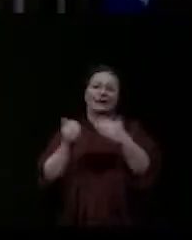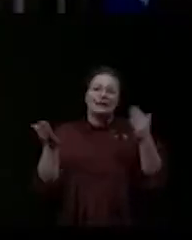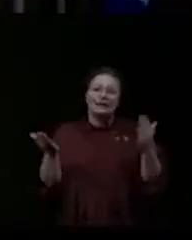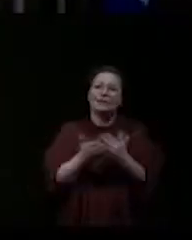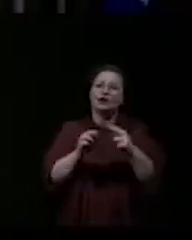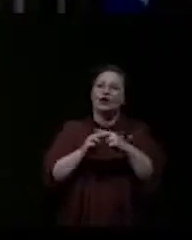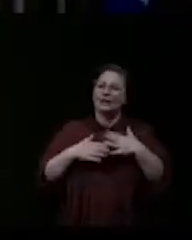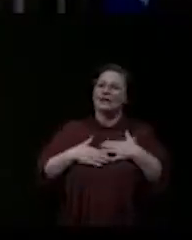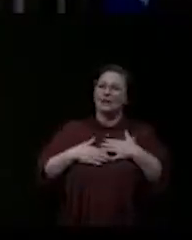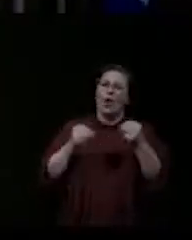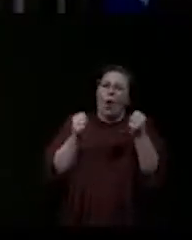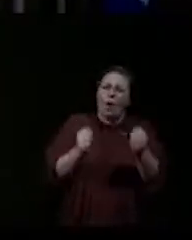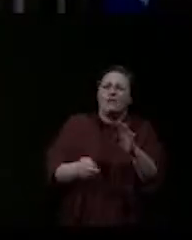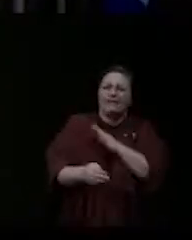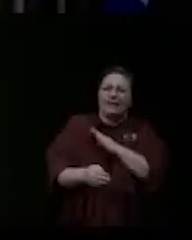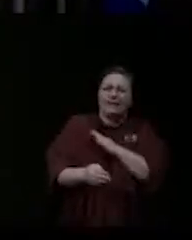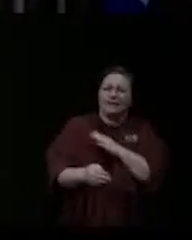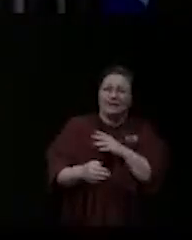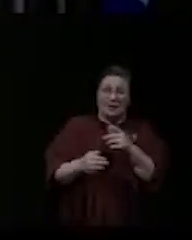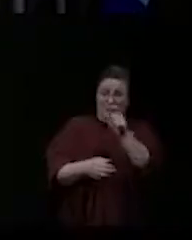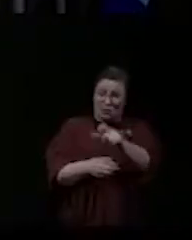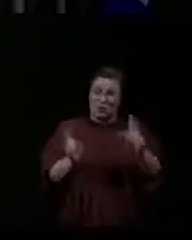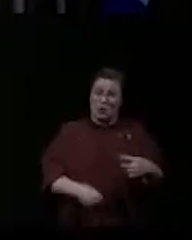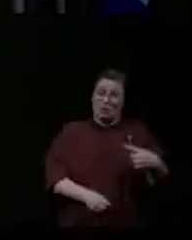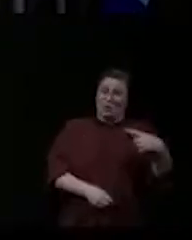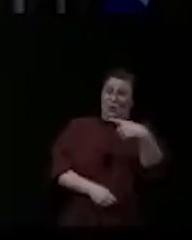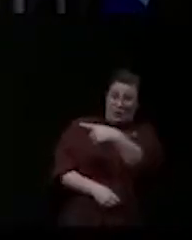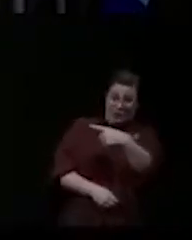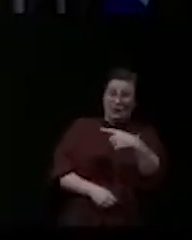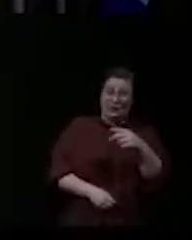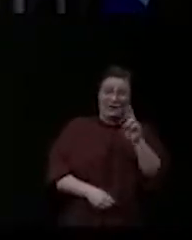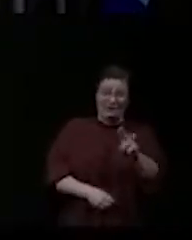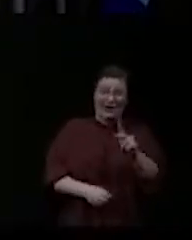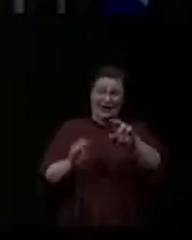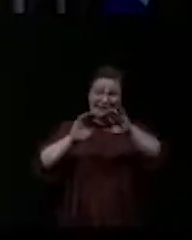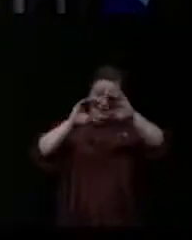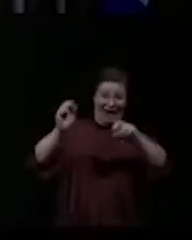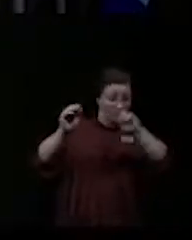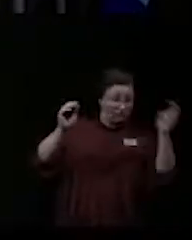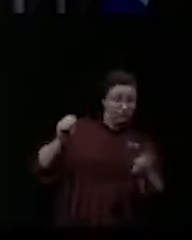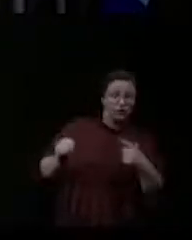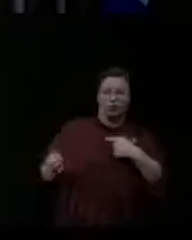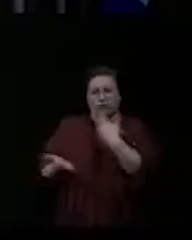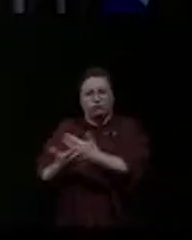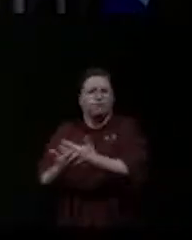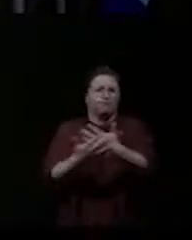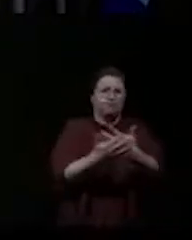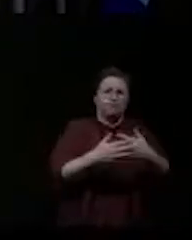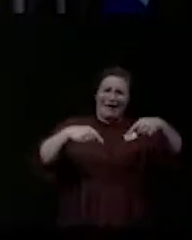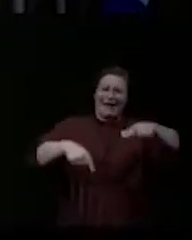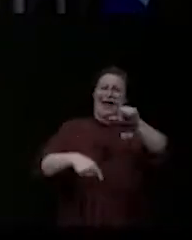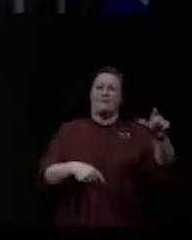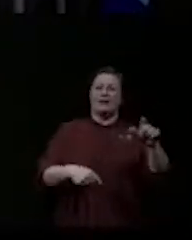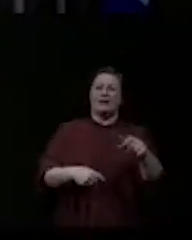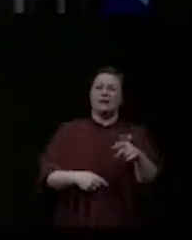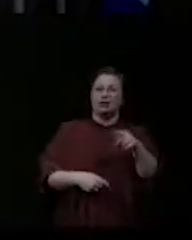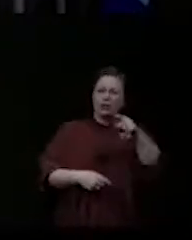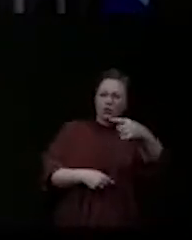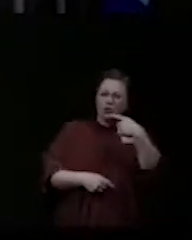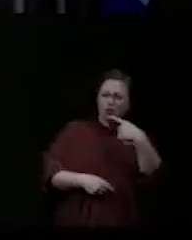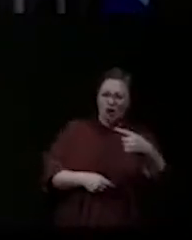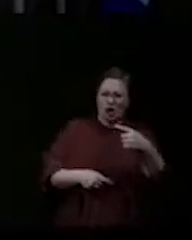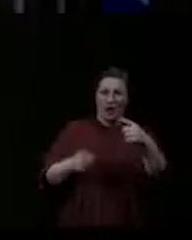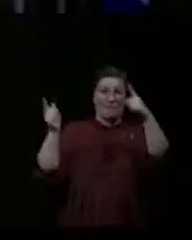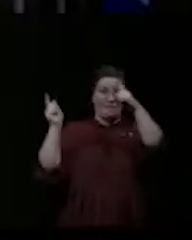hope to know that people like yourselves are traveling the world to talk about these issues. You said that you think that human rights defenders